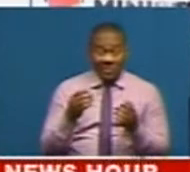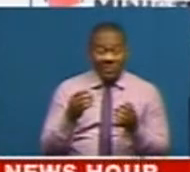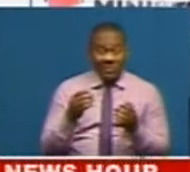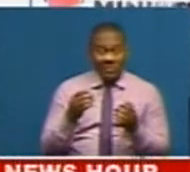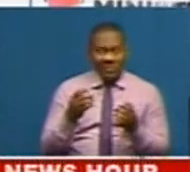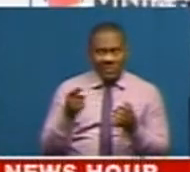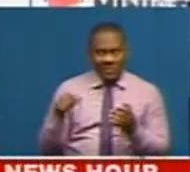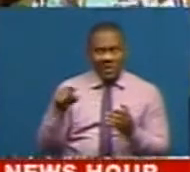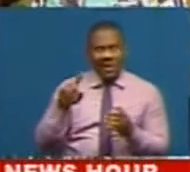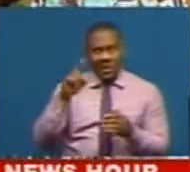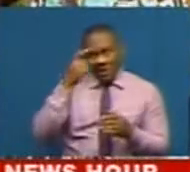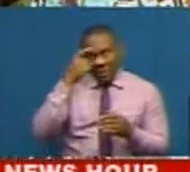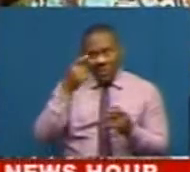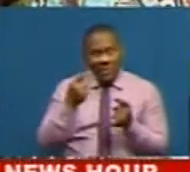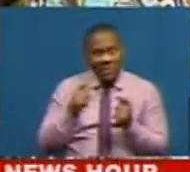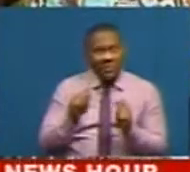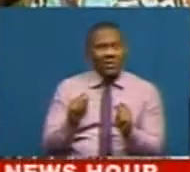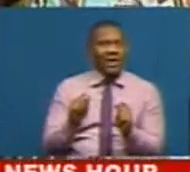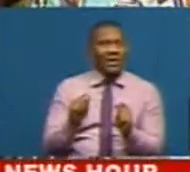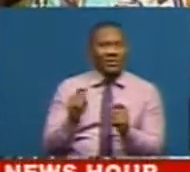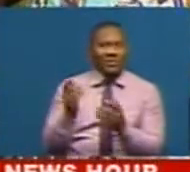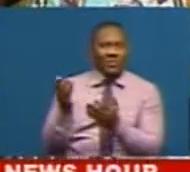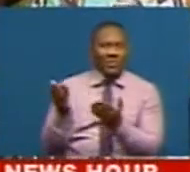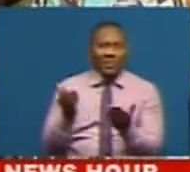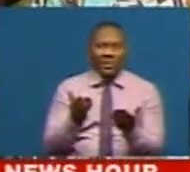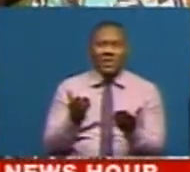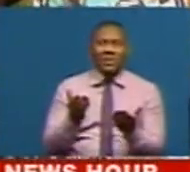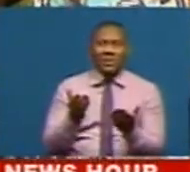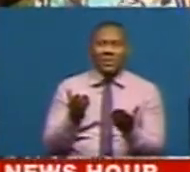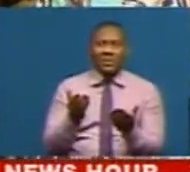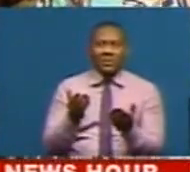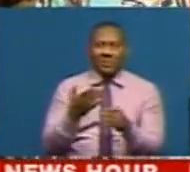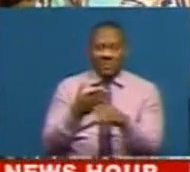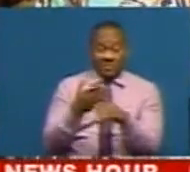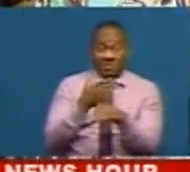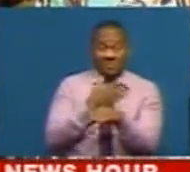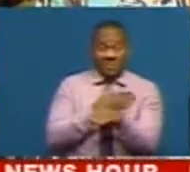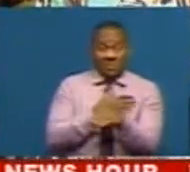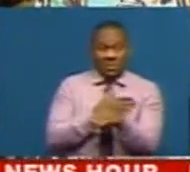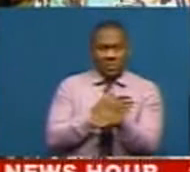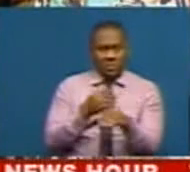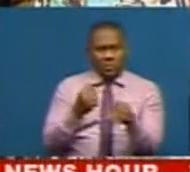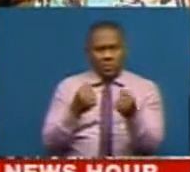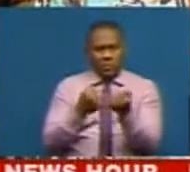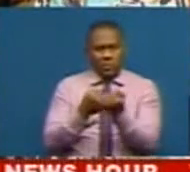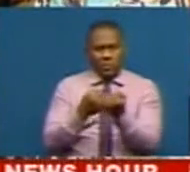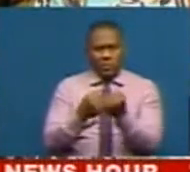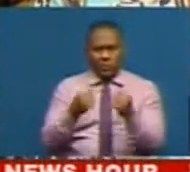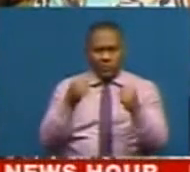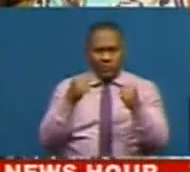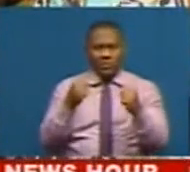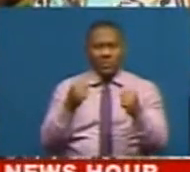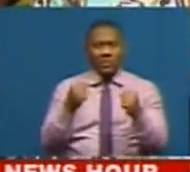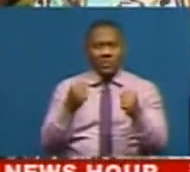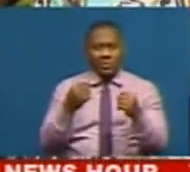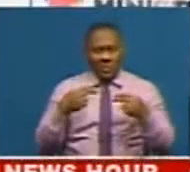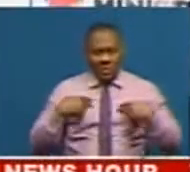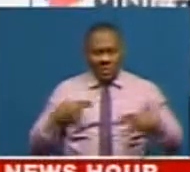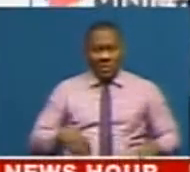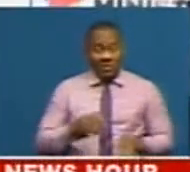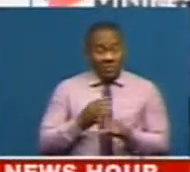are being made by the government to ensure we strengthen that aspect of our healthcare